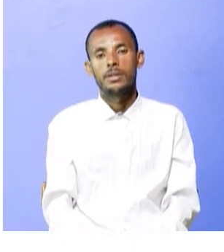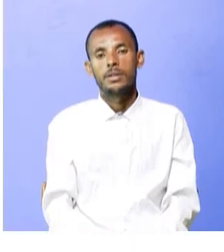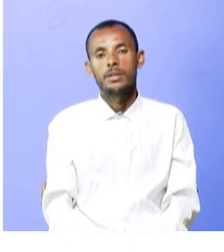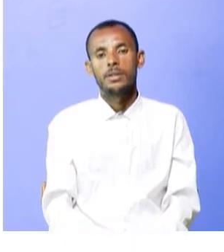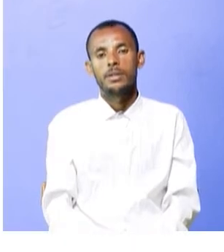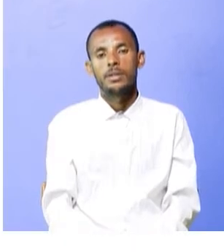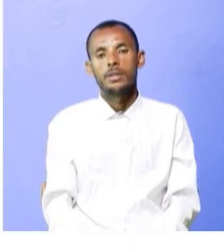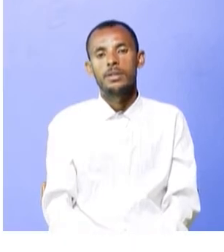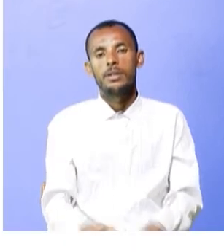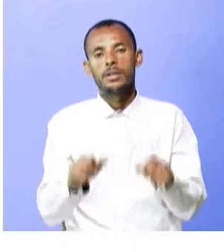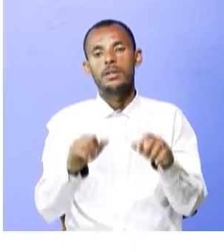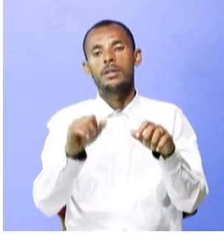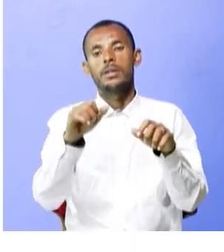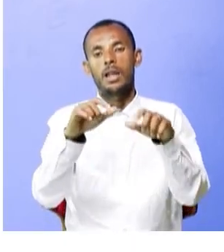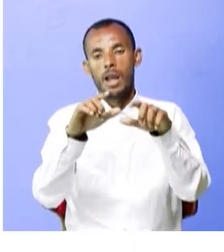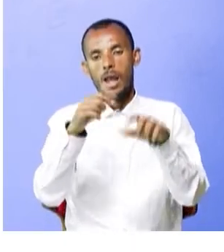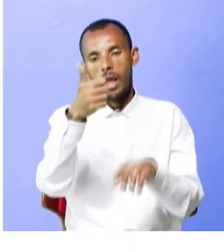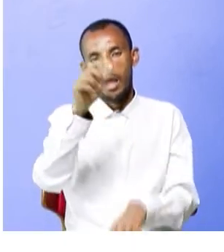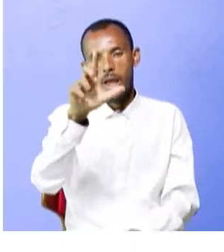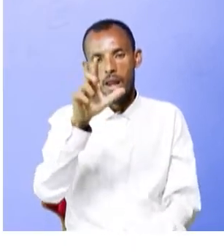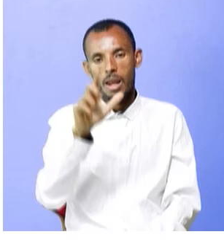So the lateral surface area,